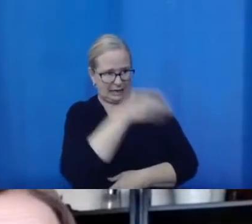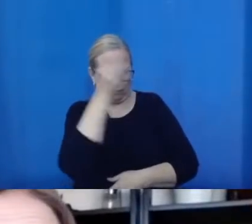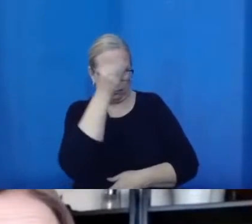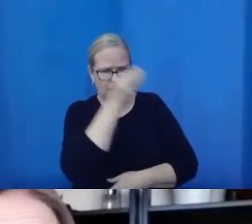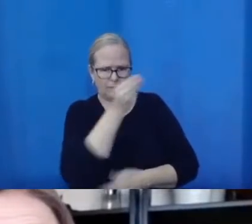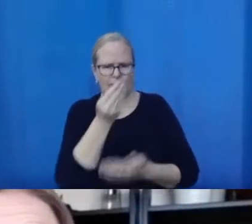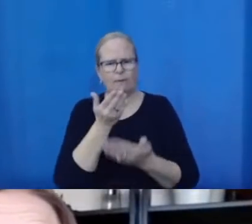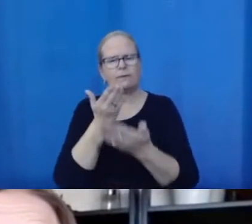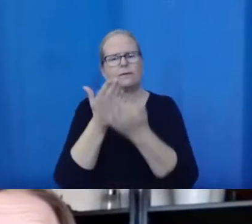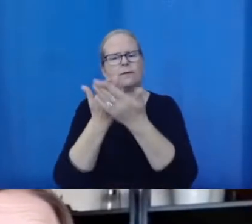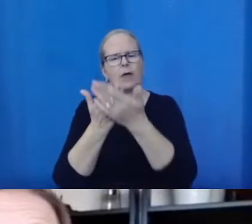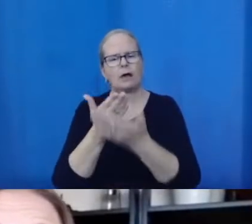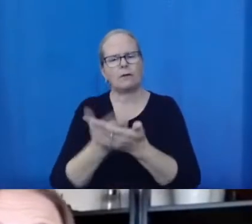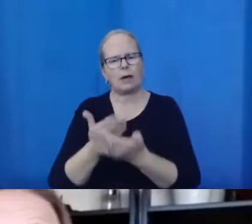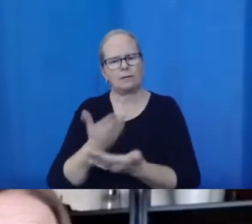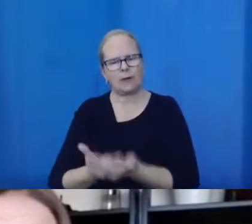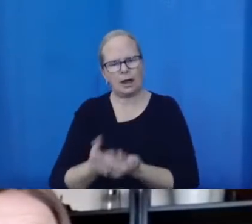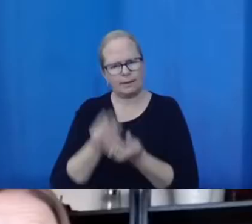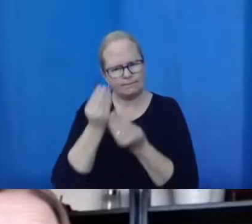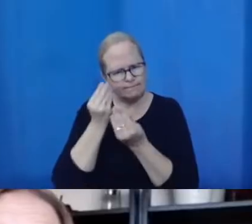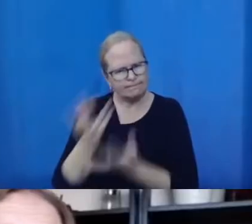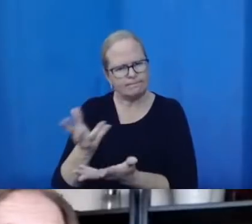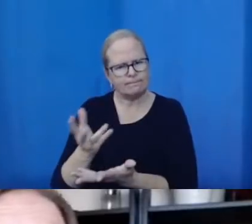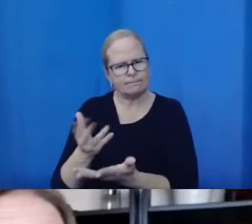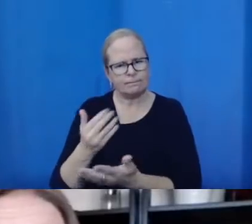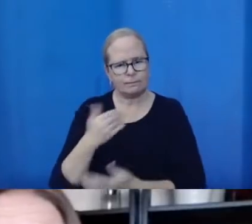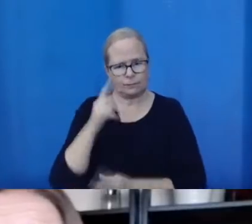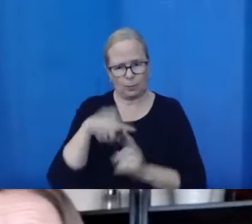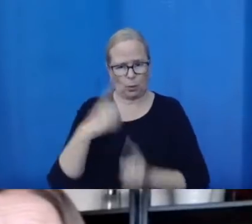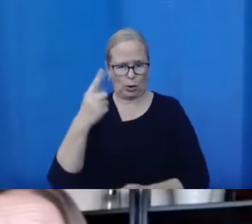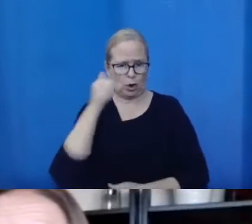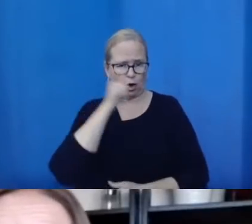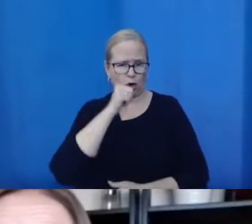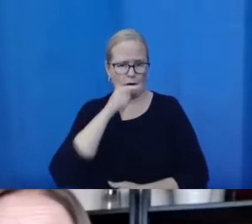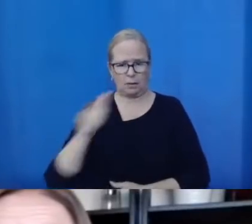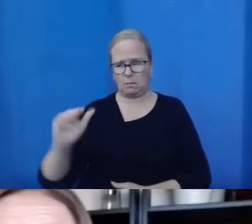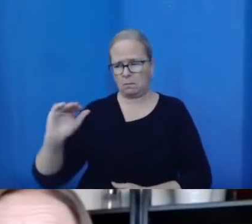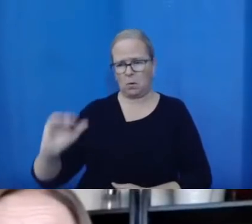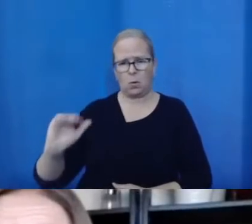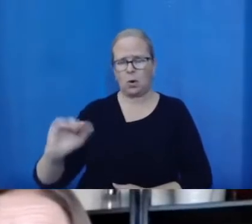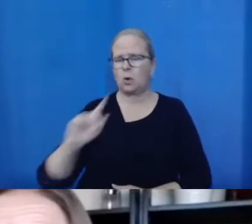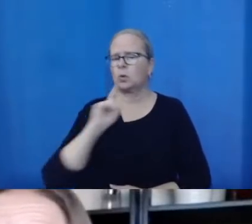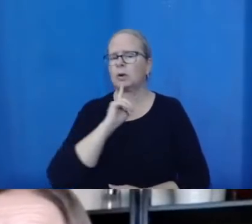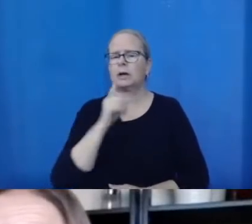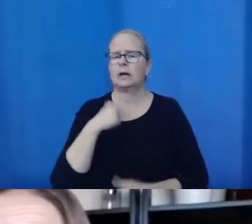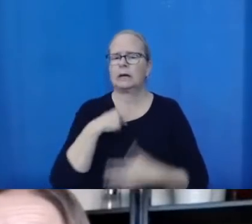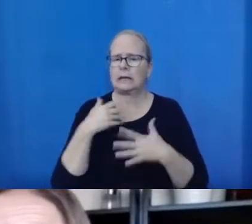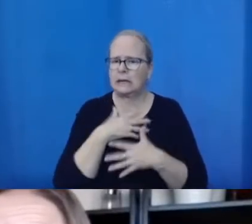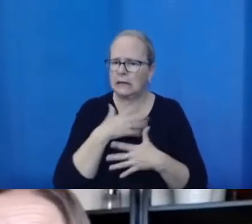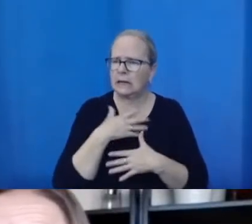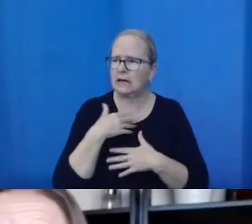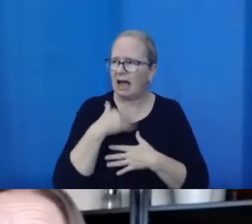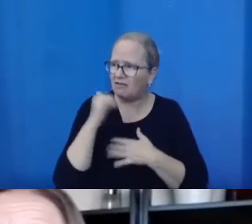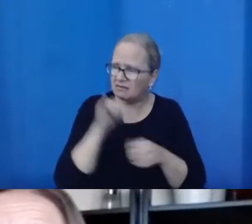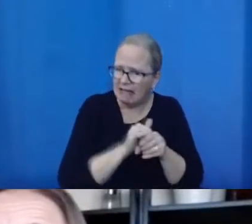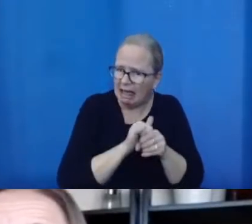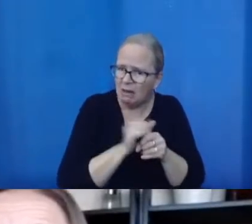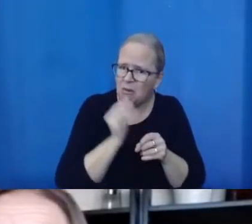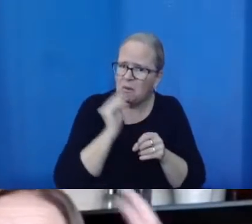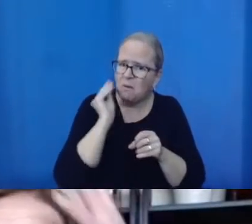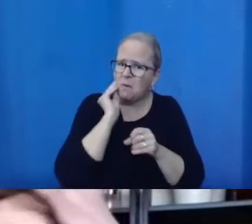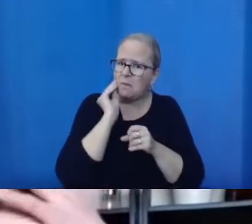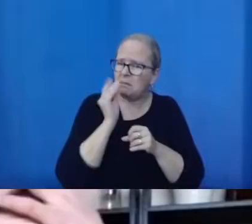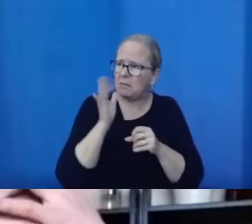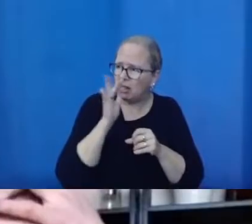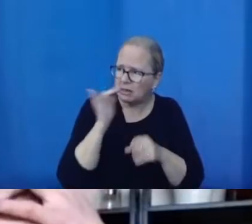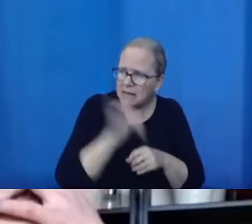was terrified, I have to stay home and mommy has to stay home, but daddy's going out in that dangerous world. Is he ever going to come back? And she was terrified